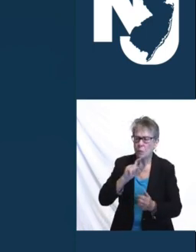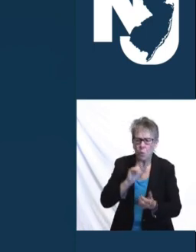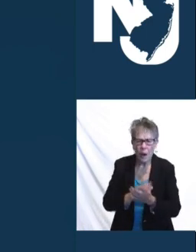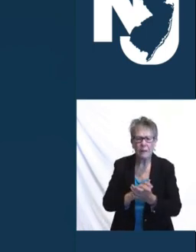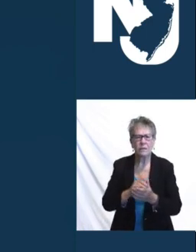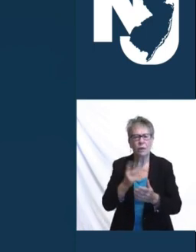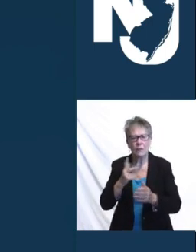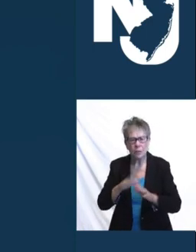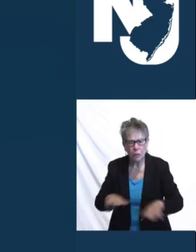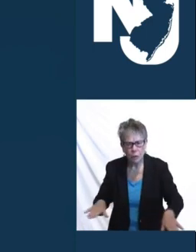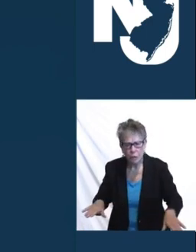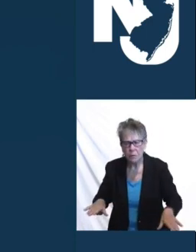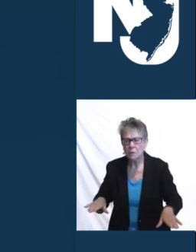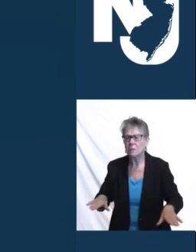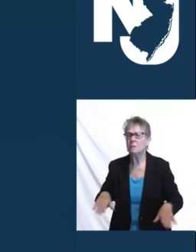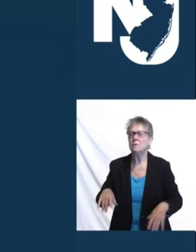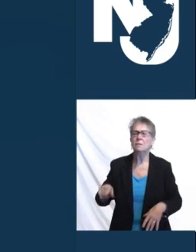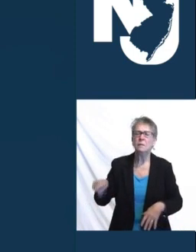in your prayers.